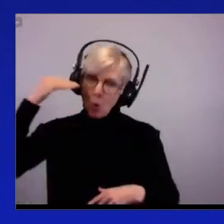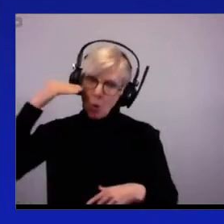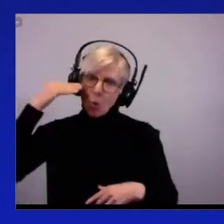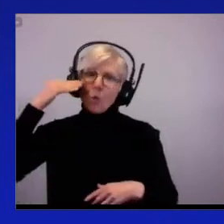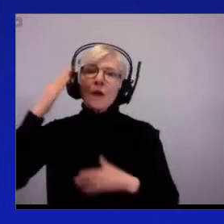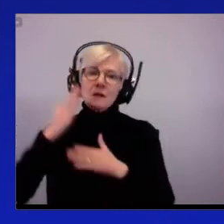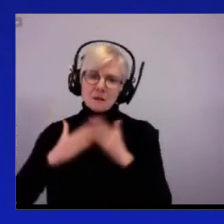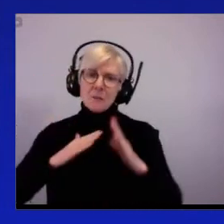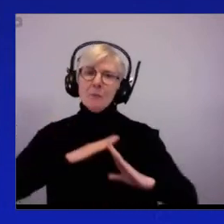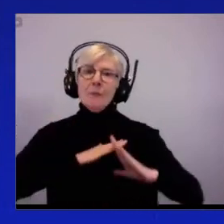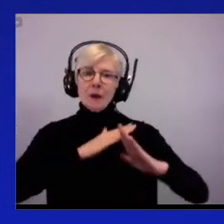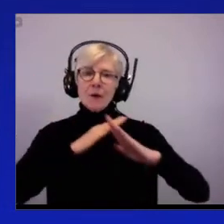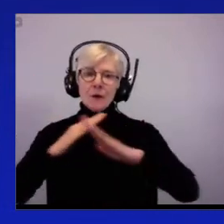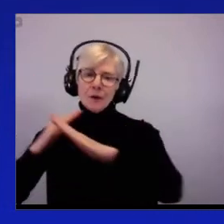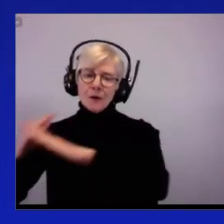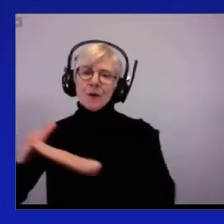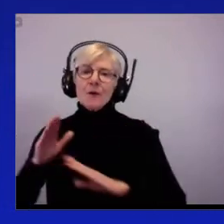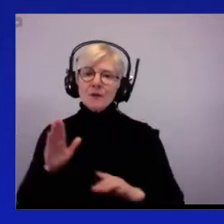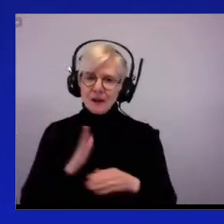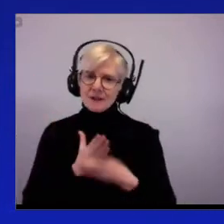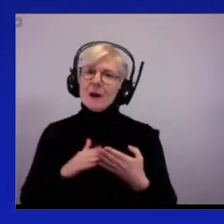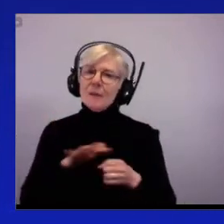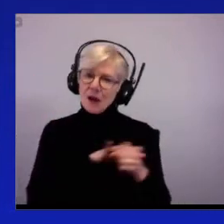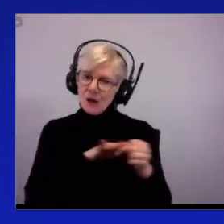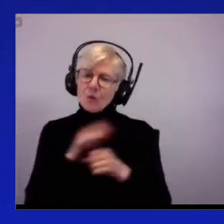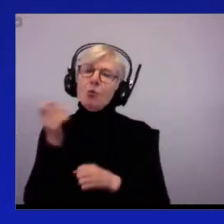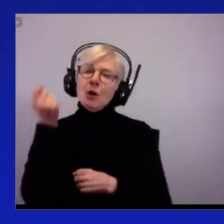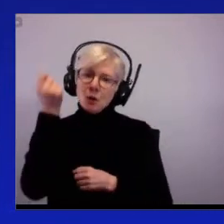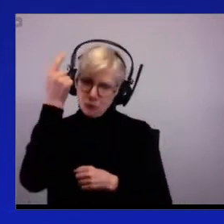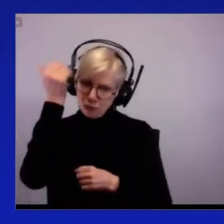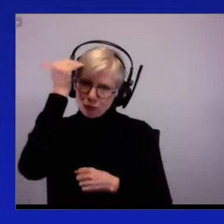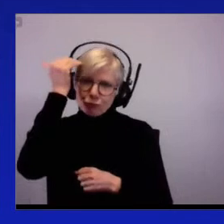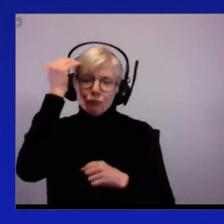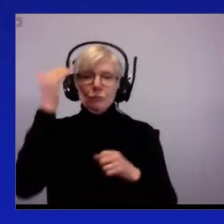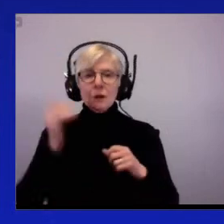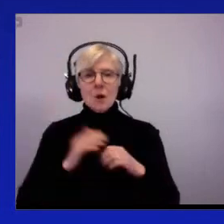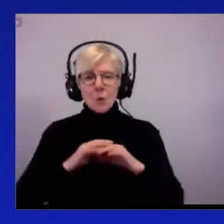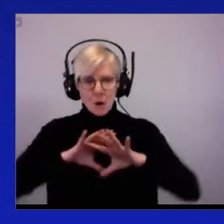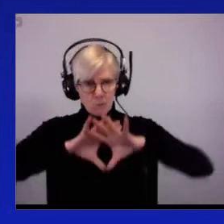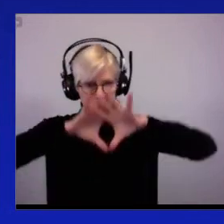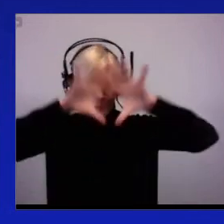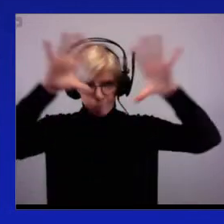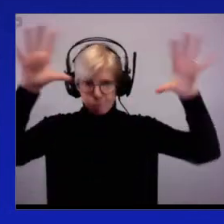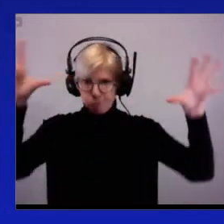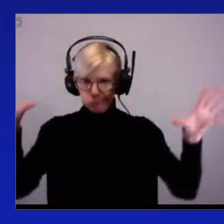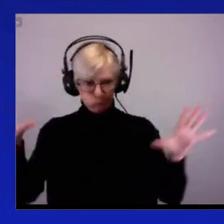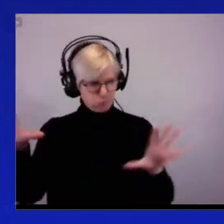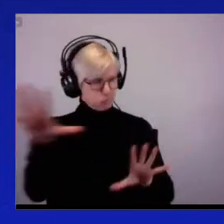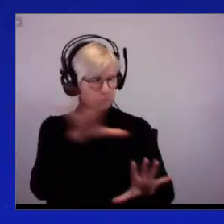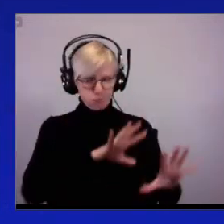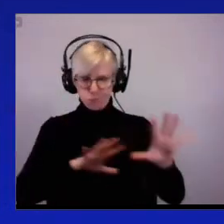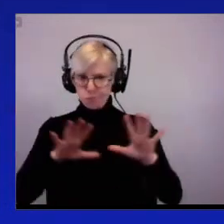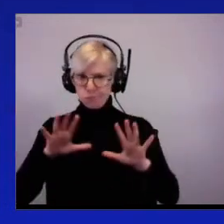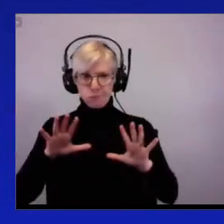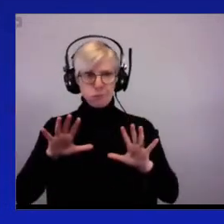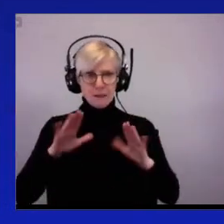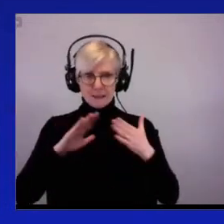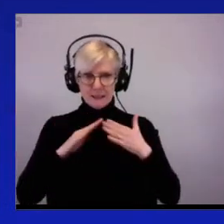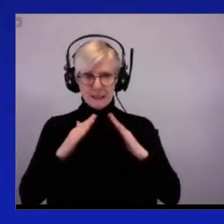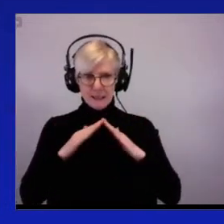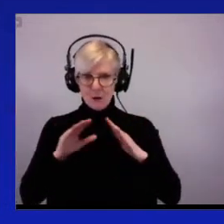it. So as we go down into each of these specifics areas, we're doing the macro, and now we're starting to zoom in on some of these